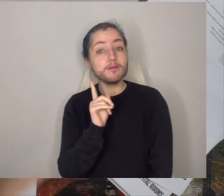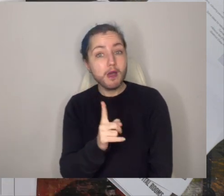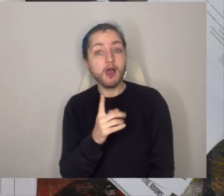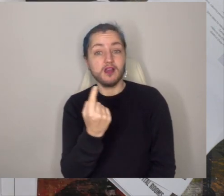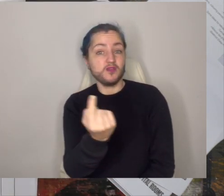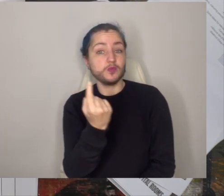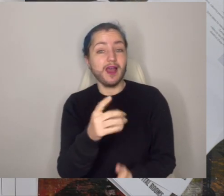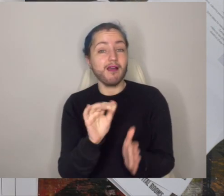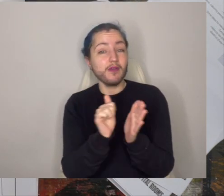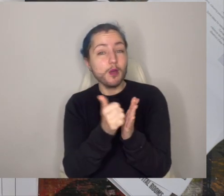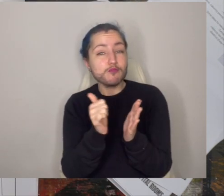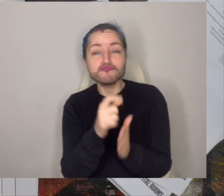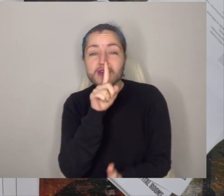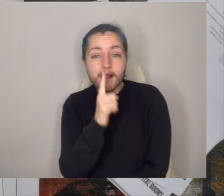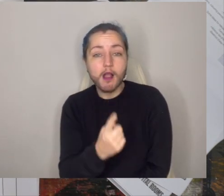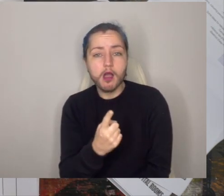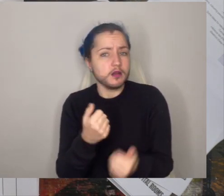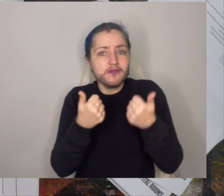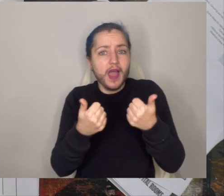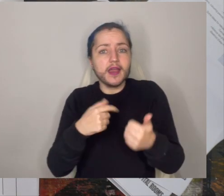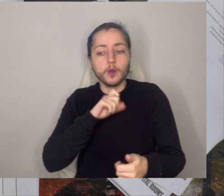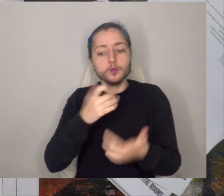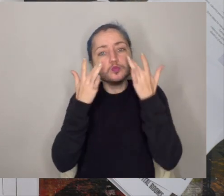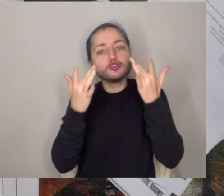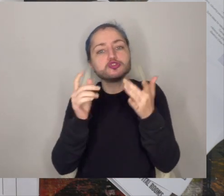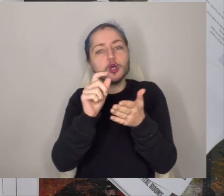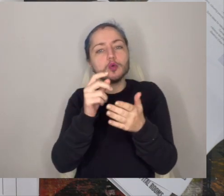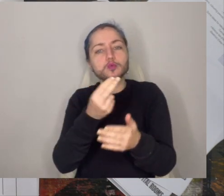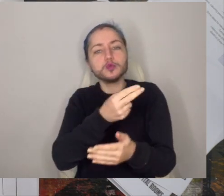but you can use a ruler just as well.